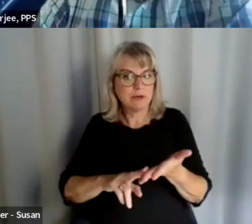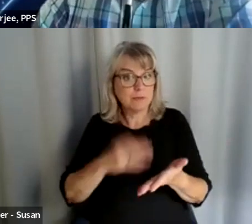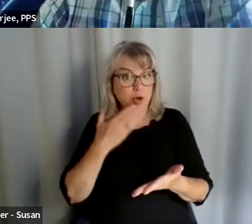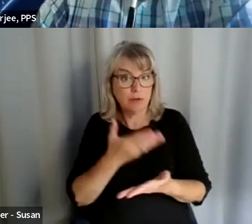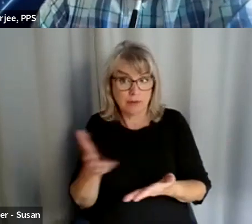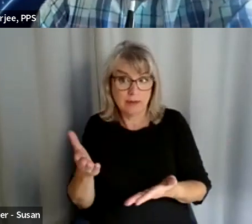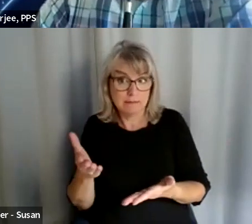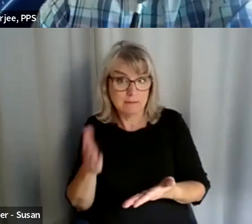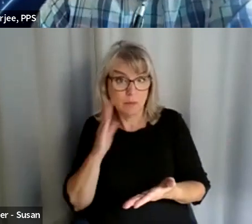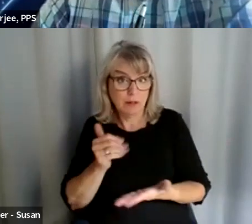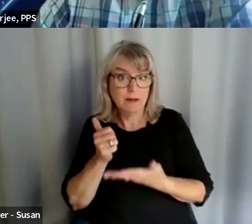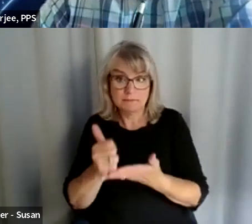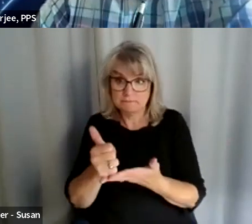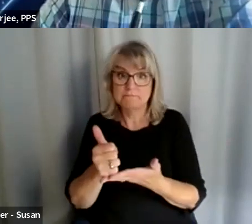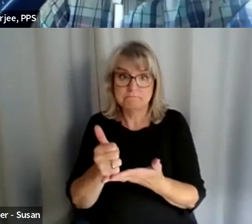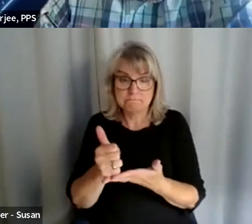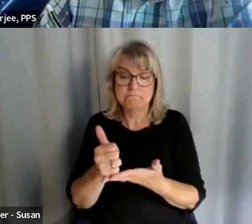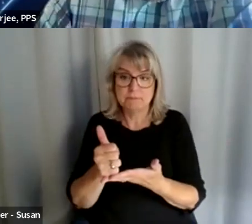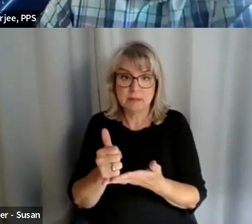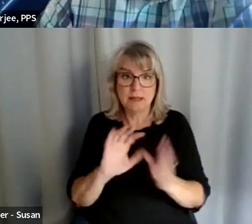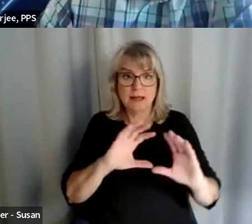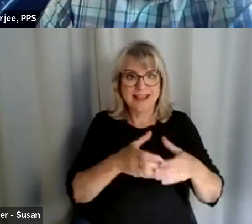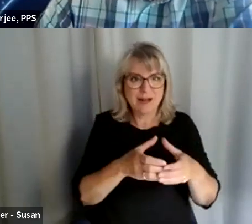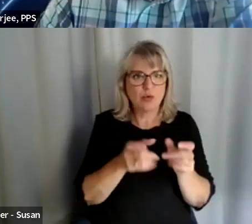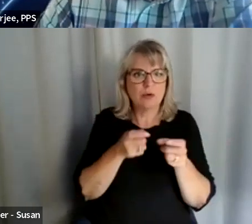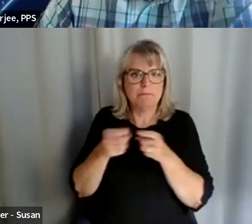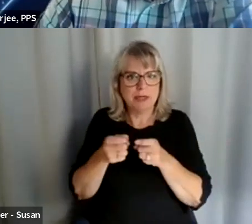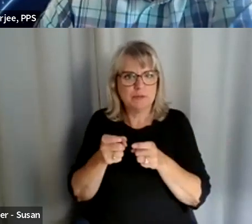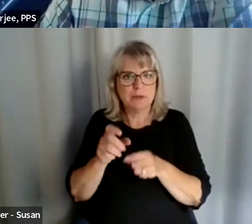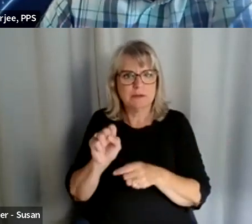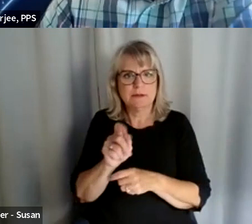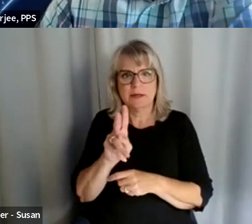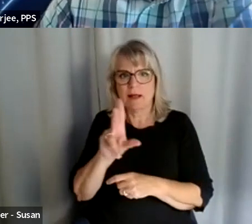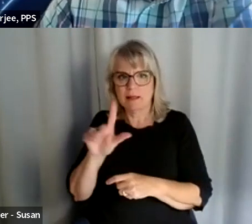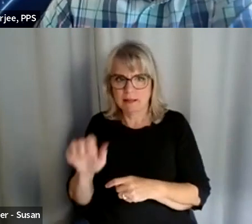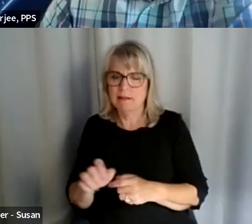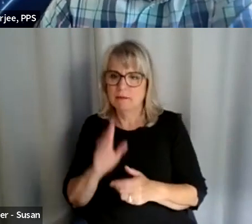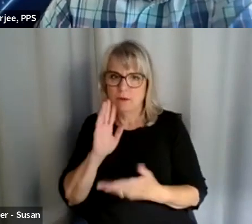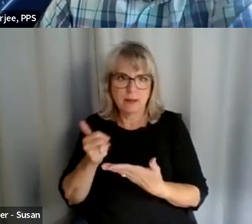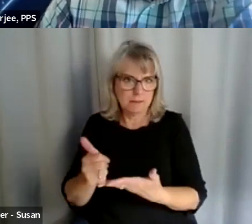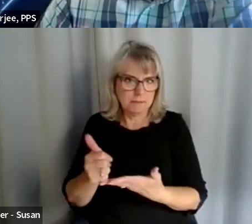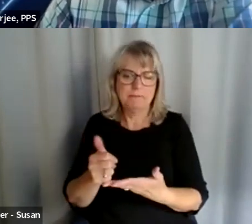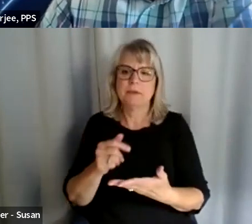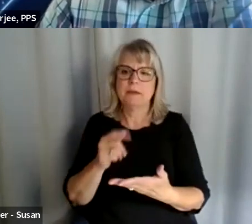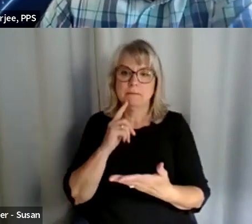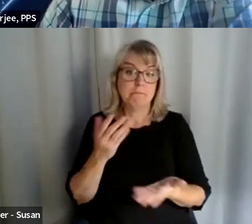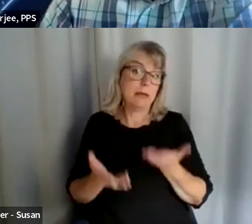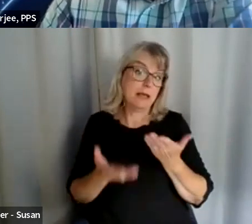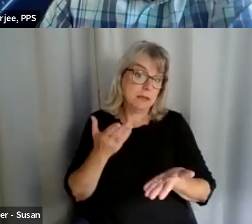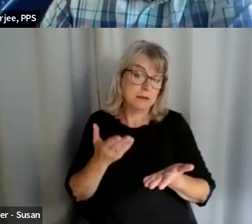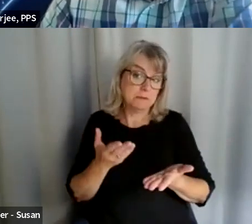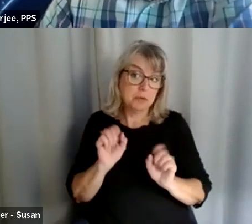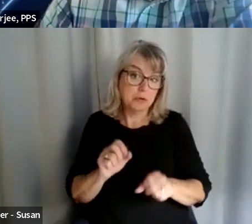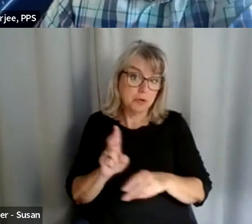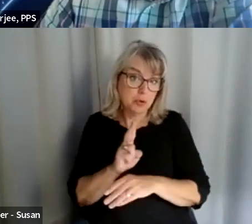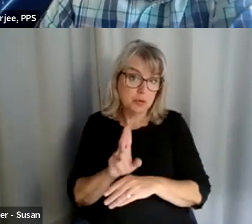will help with what we call category management style. And then this could be something that you can use